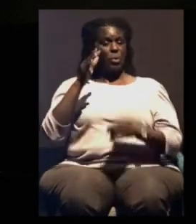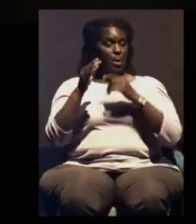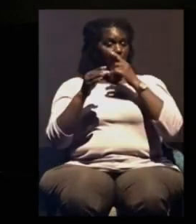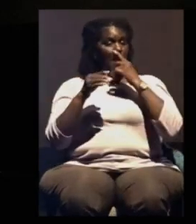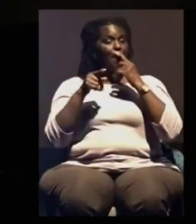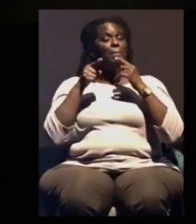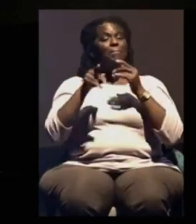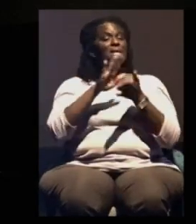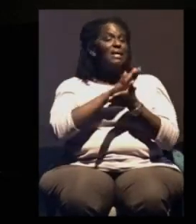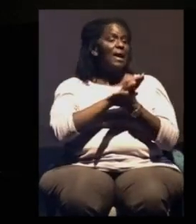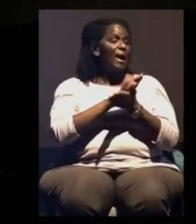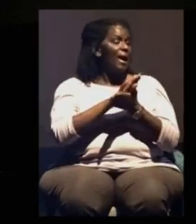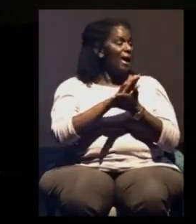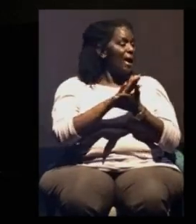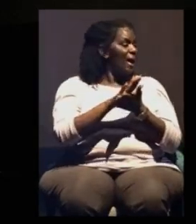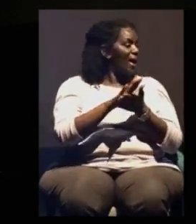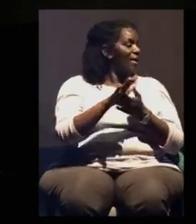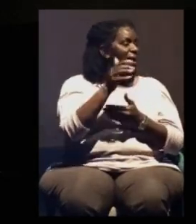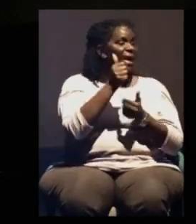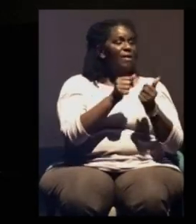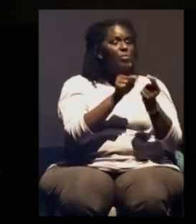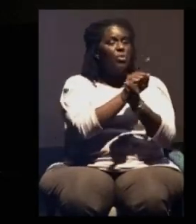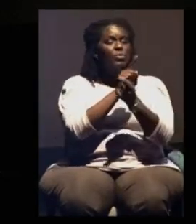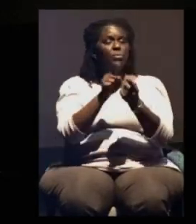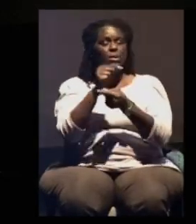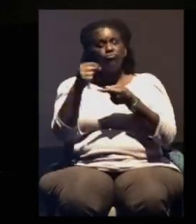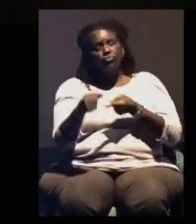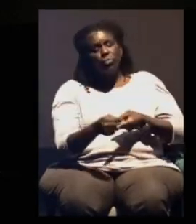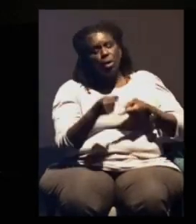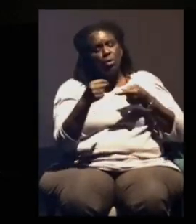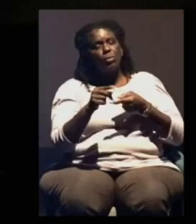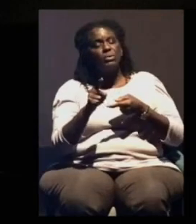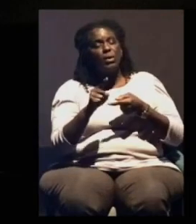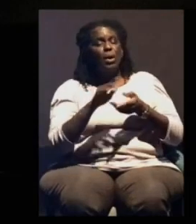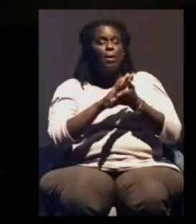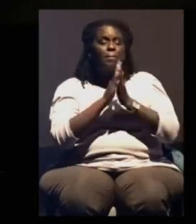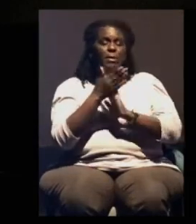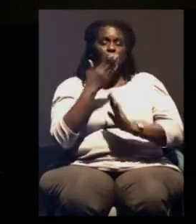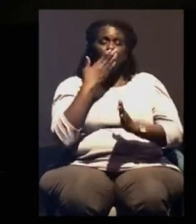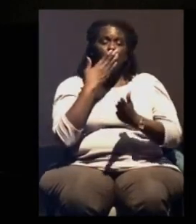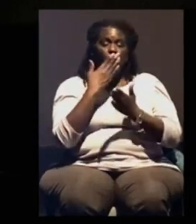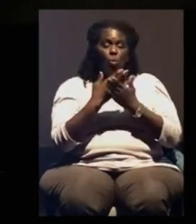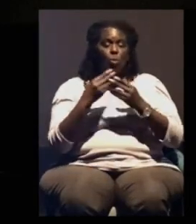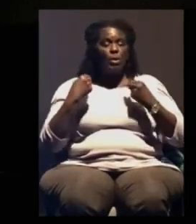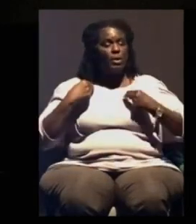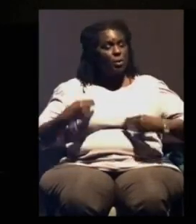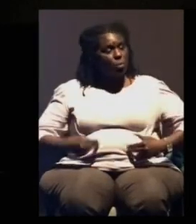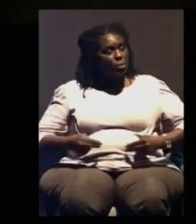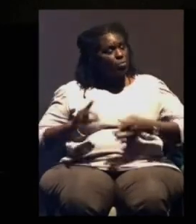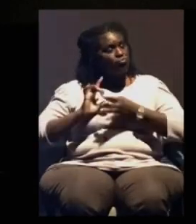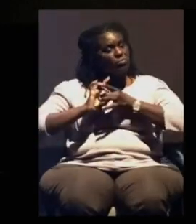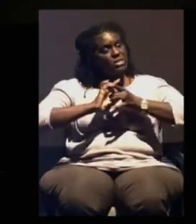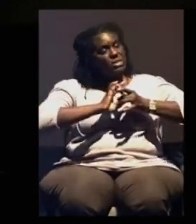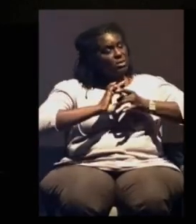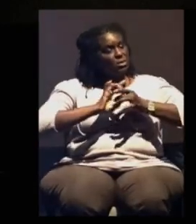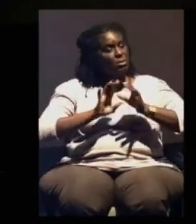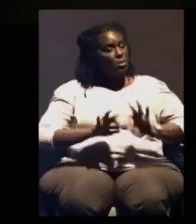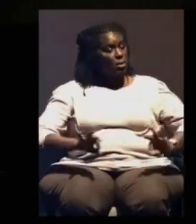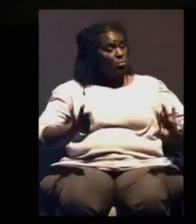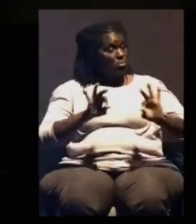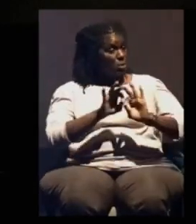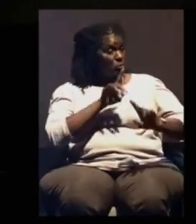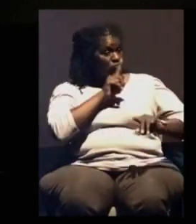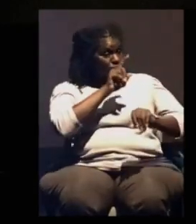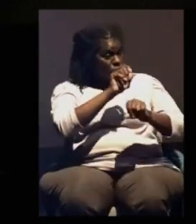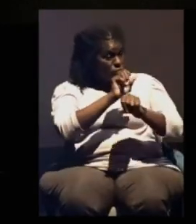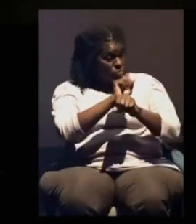be kind. Everyone you meet is battling something. Be a good human being. It's all about relationships. And it is all